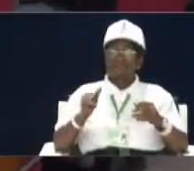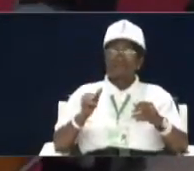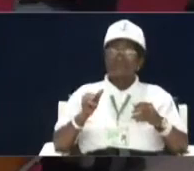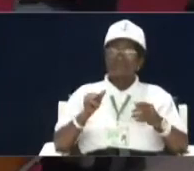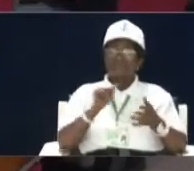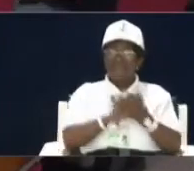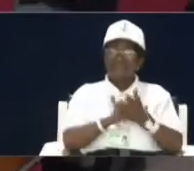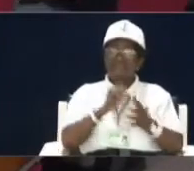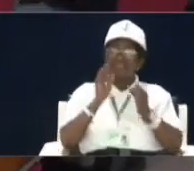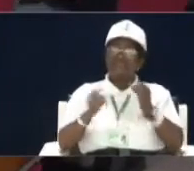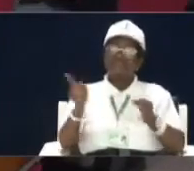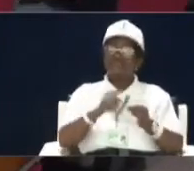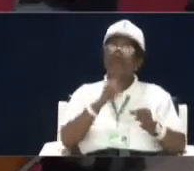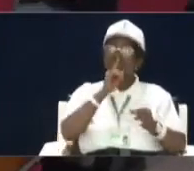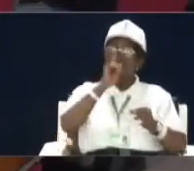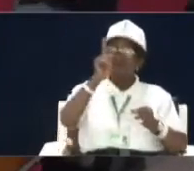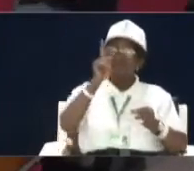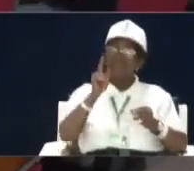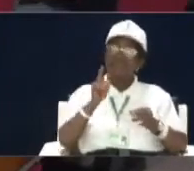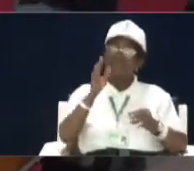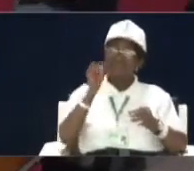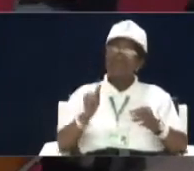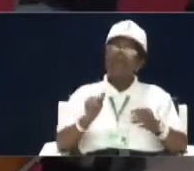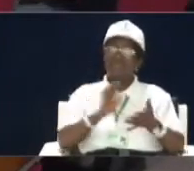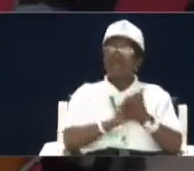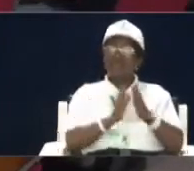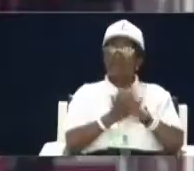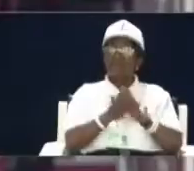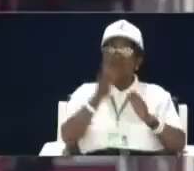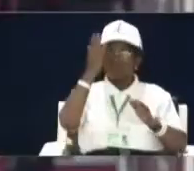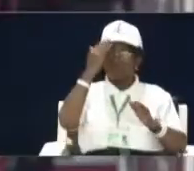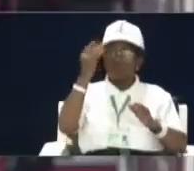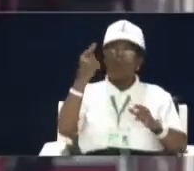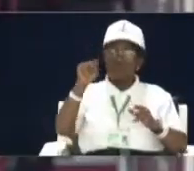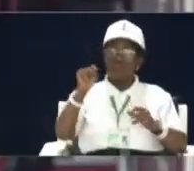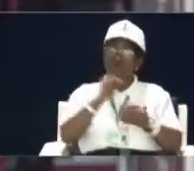that if you really become known for love,